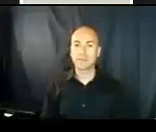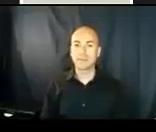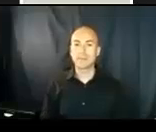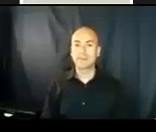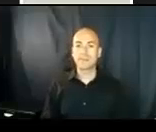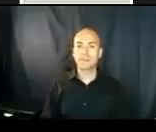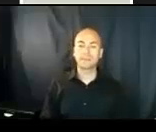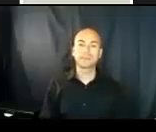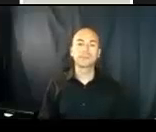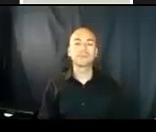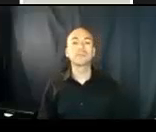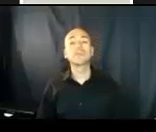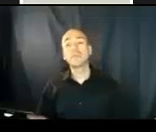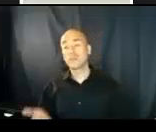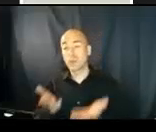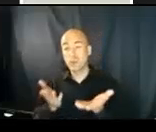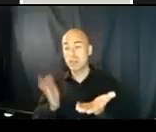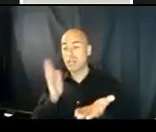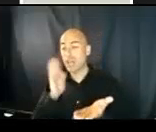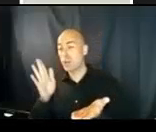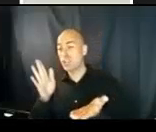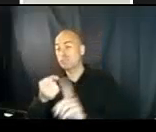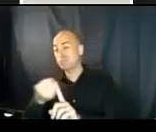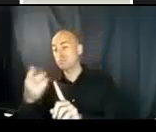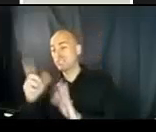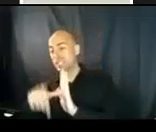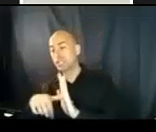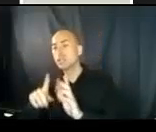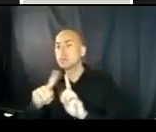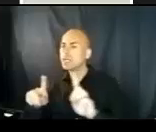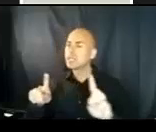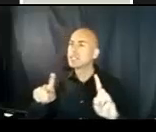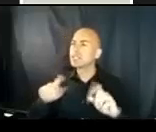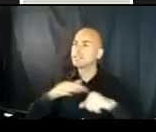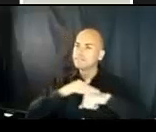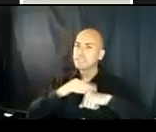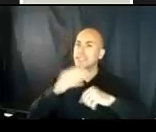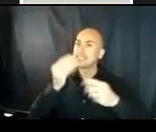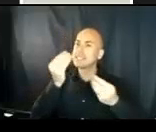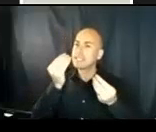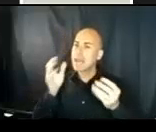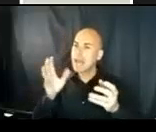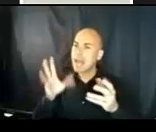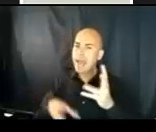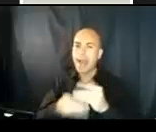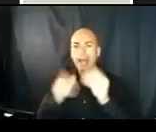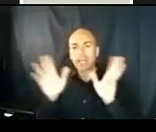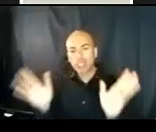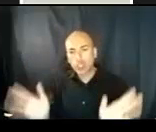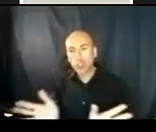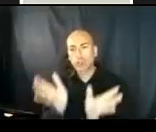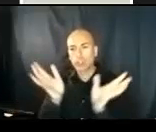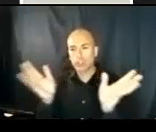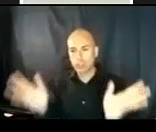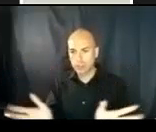going to mention this a little later, is you want to tell them, you want to add encouragement notes in there. And you also,